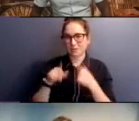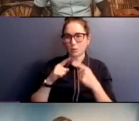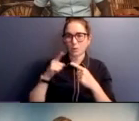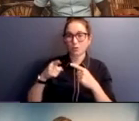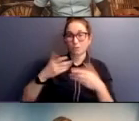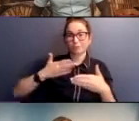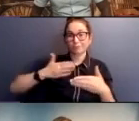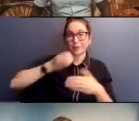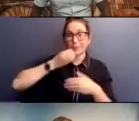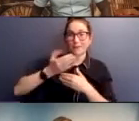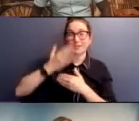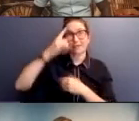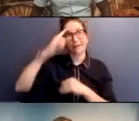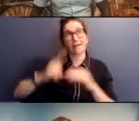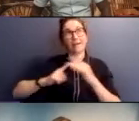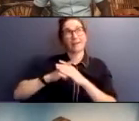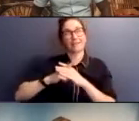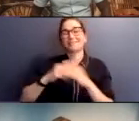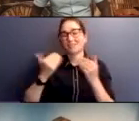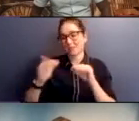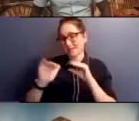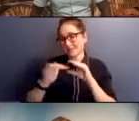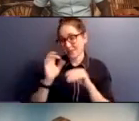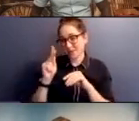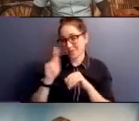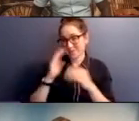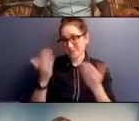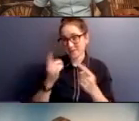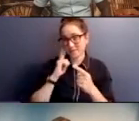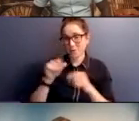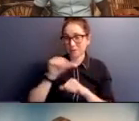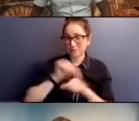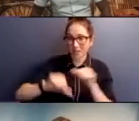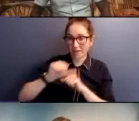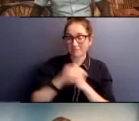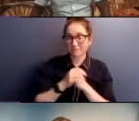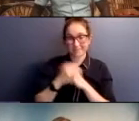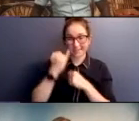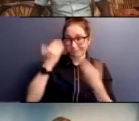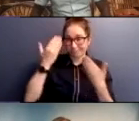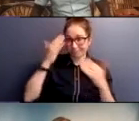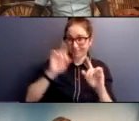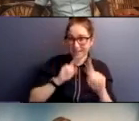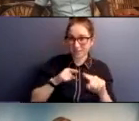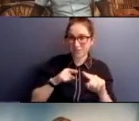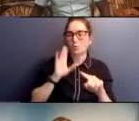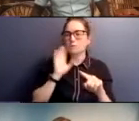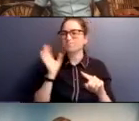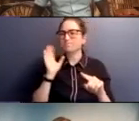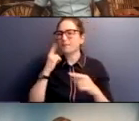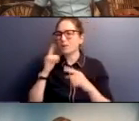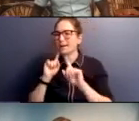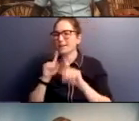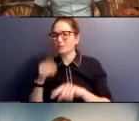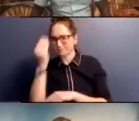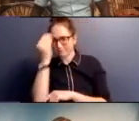up and you think of something. Just shoot us an email. We are here for one another. And if we don't have the answer, we will look for the answer